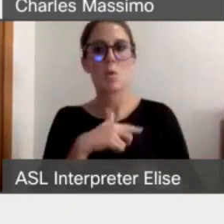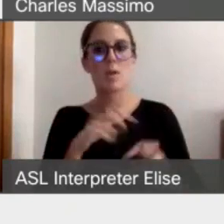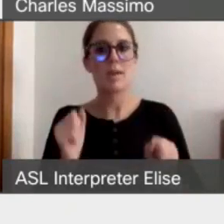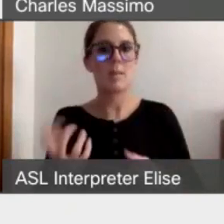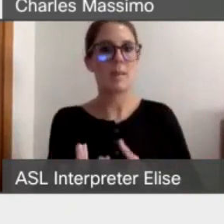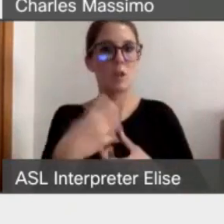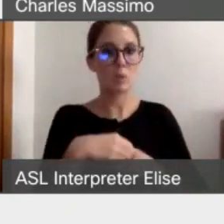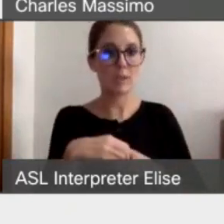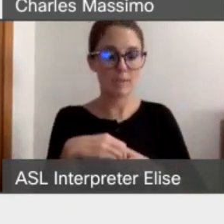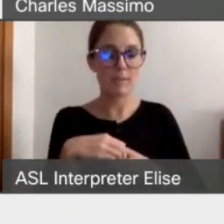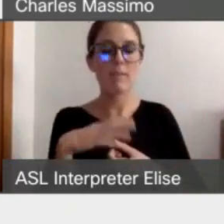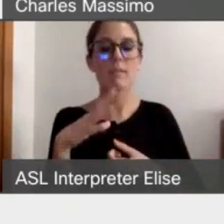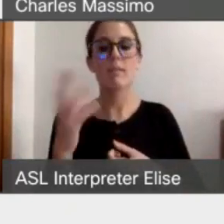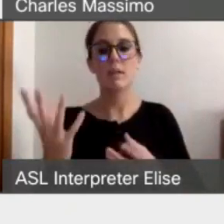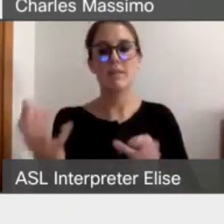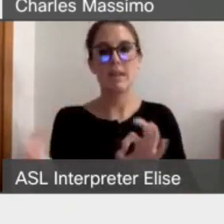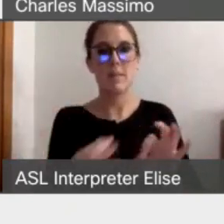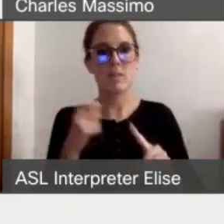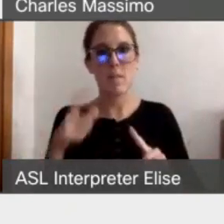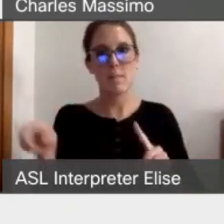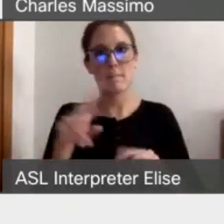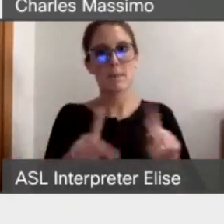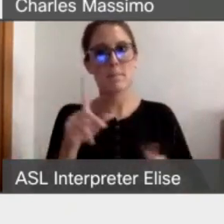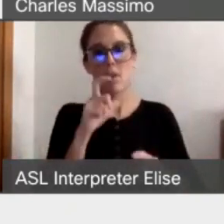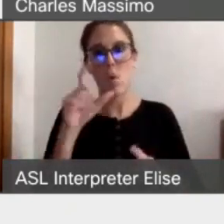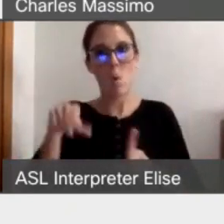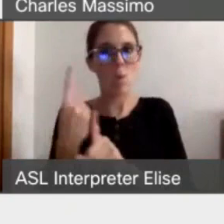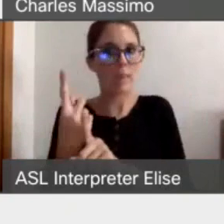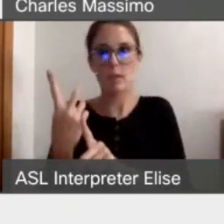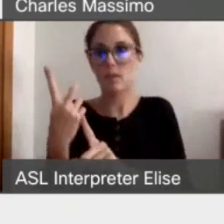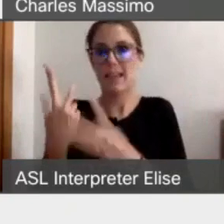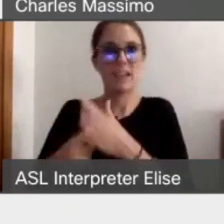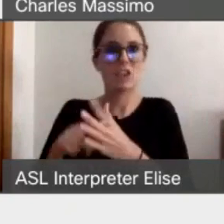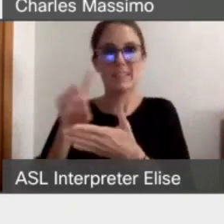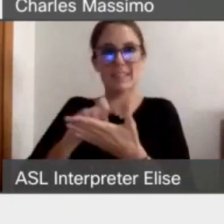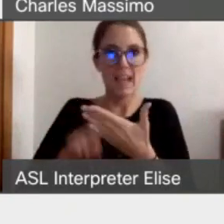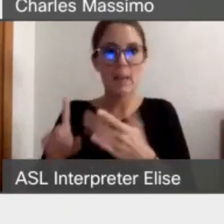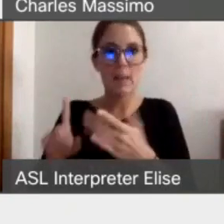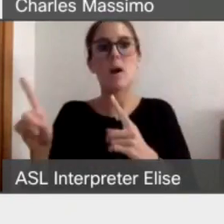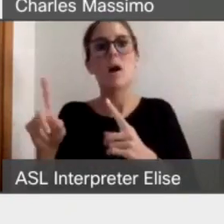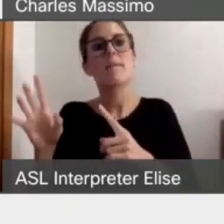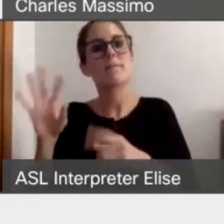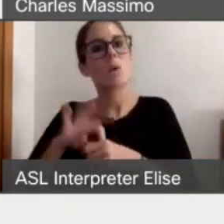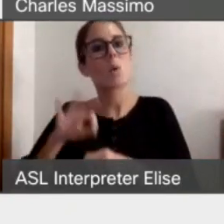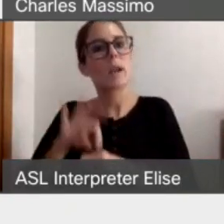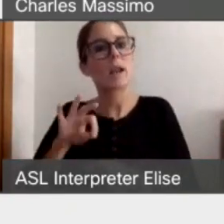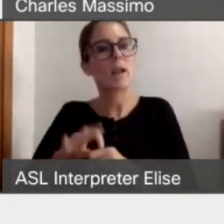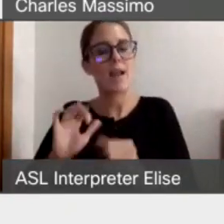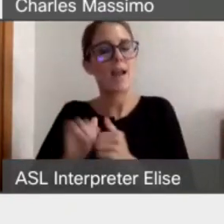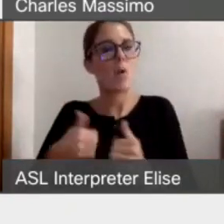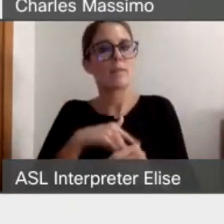inclusive and get input from people, not only initial design but then voting, or however it is decided that the will